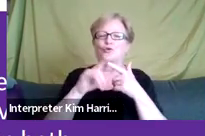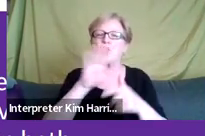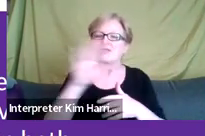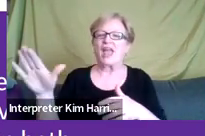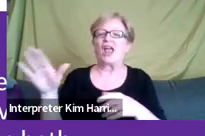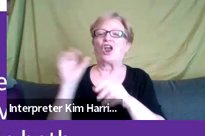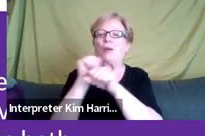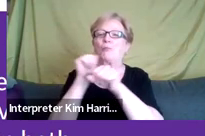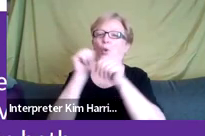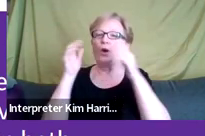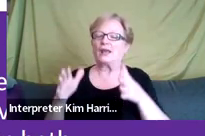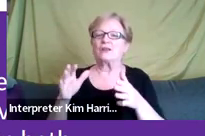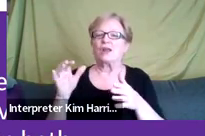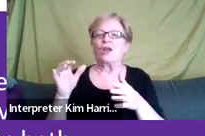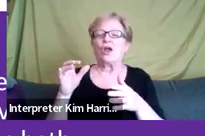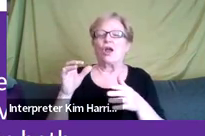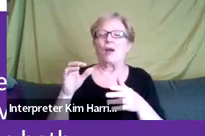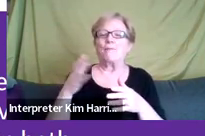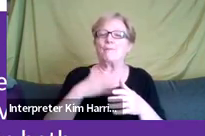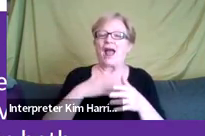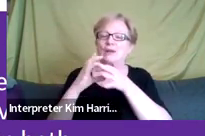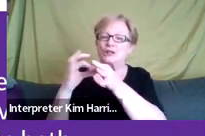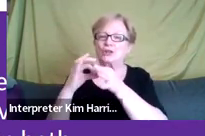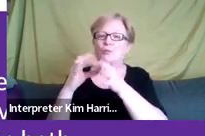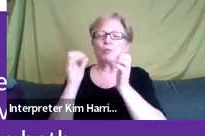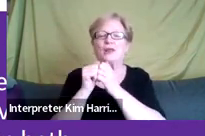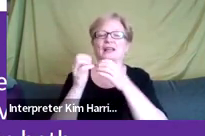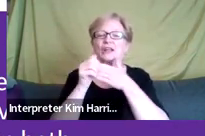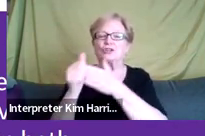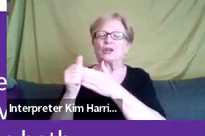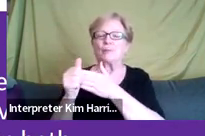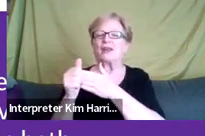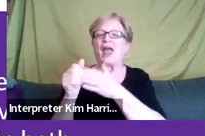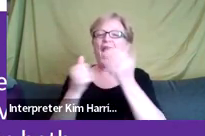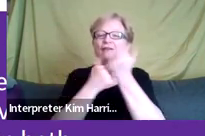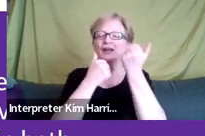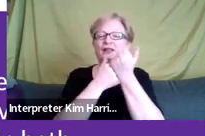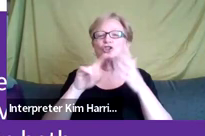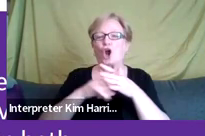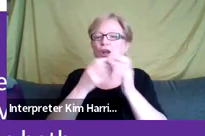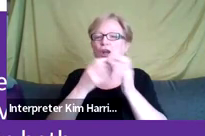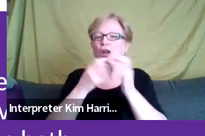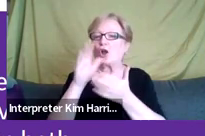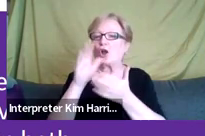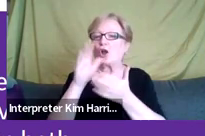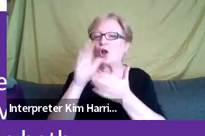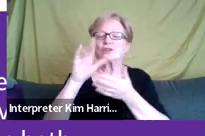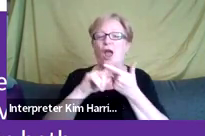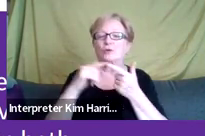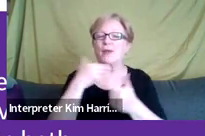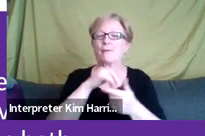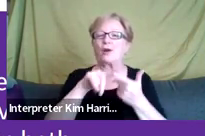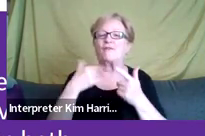well. My relationship with leadership and activism began in college. I was a member of my university's Black